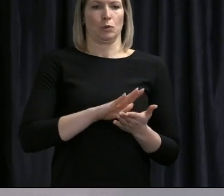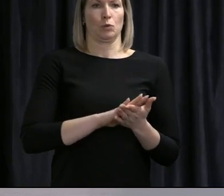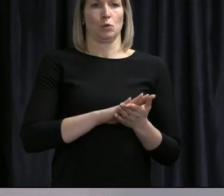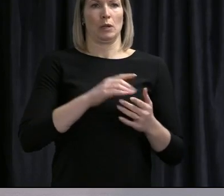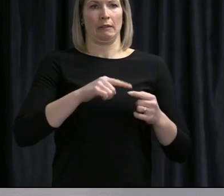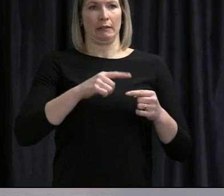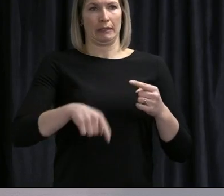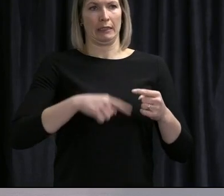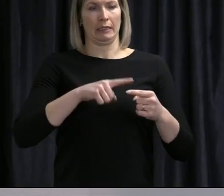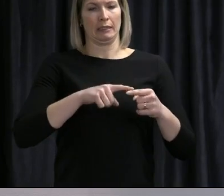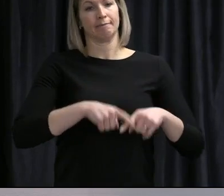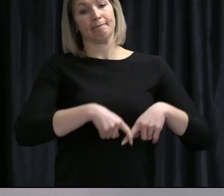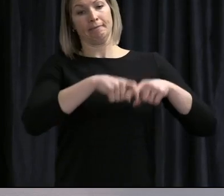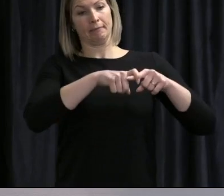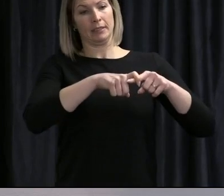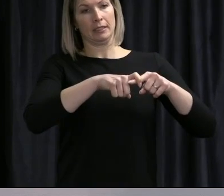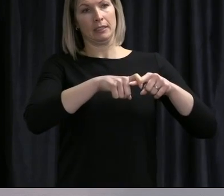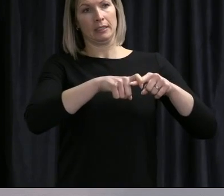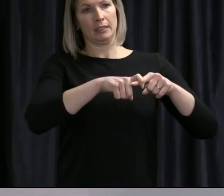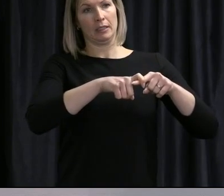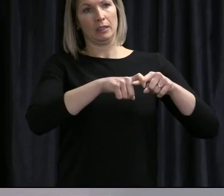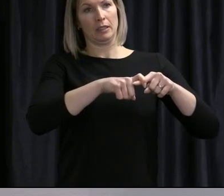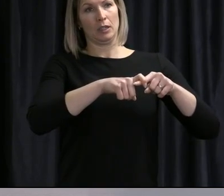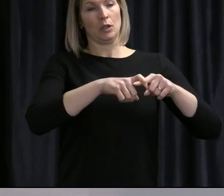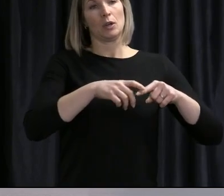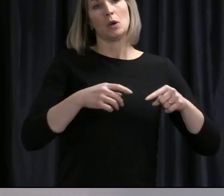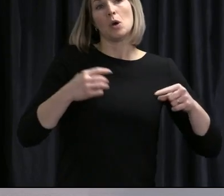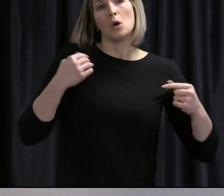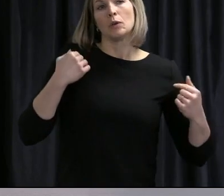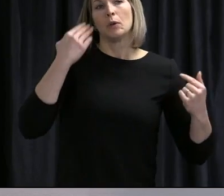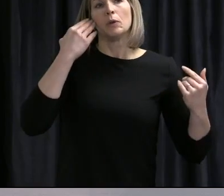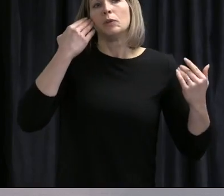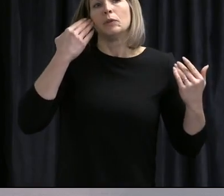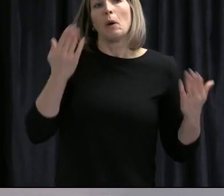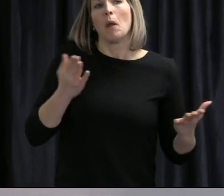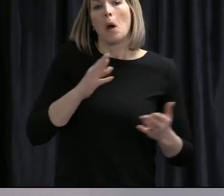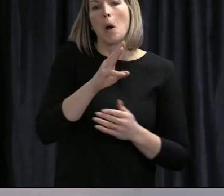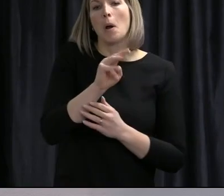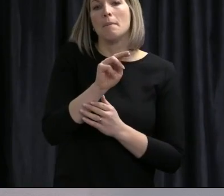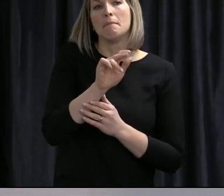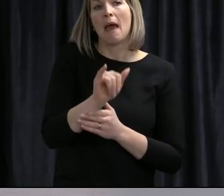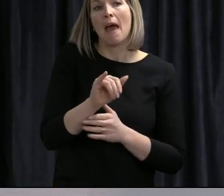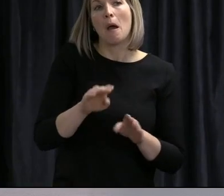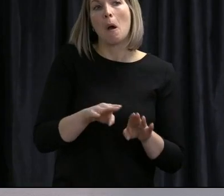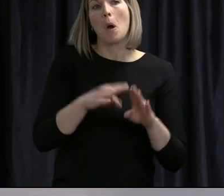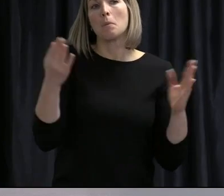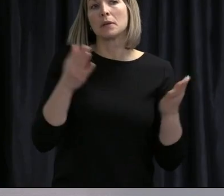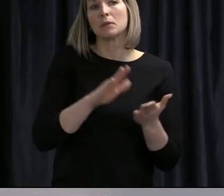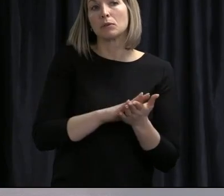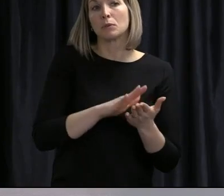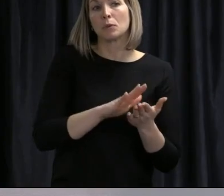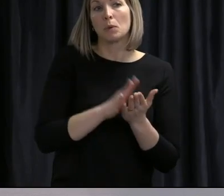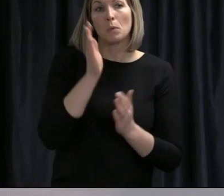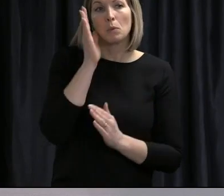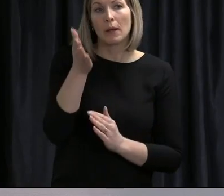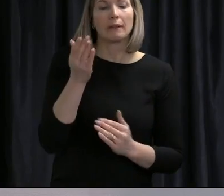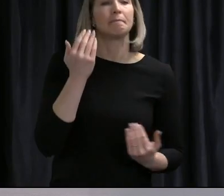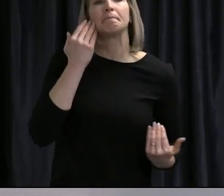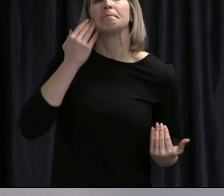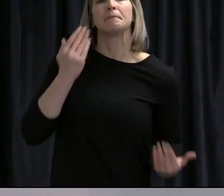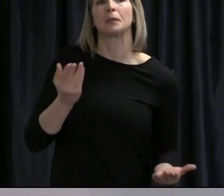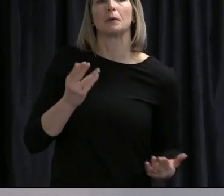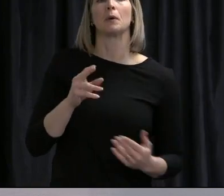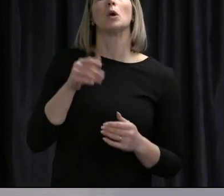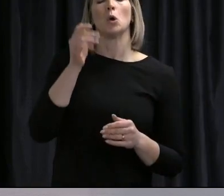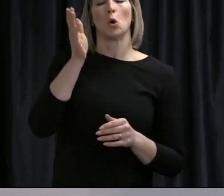know if we can actually get back to what will be a school year this year. So we'll be working very closely with NLTA to